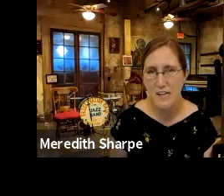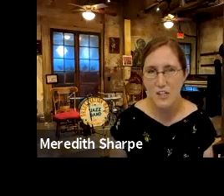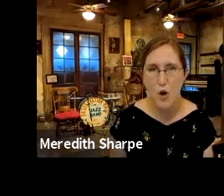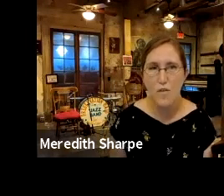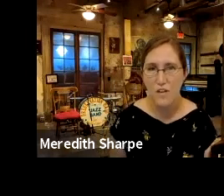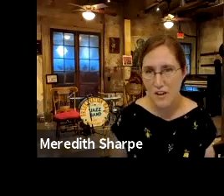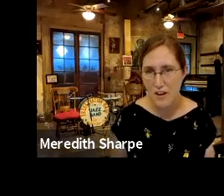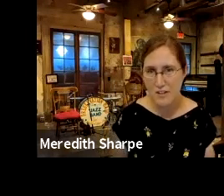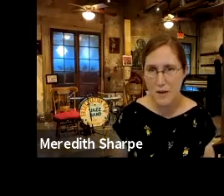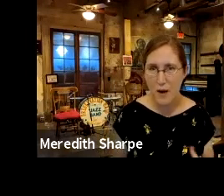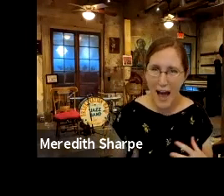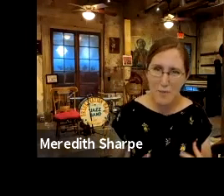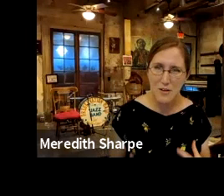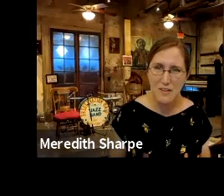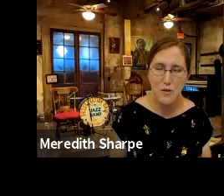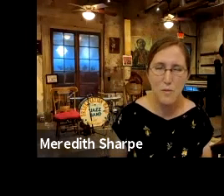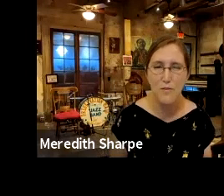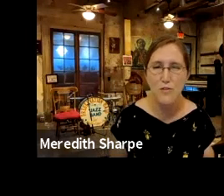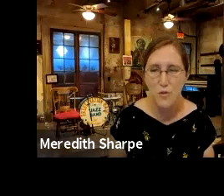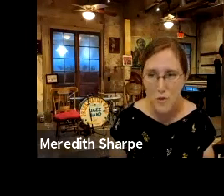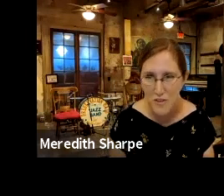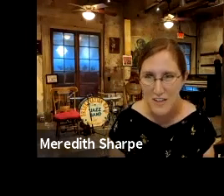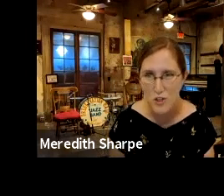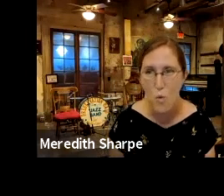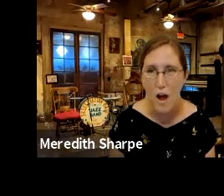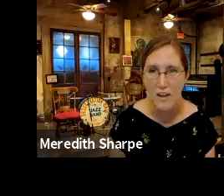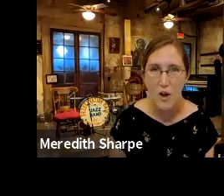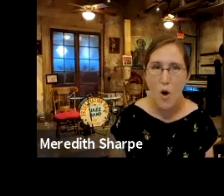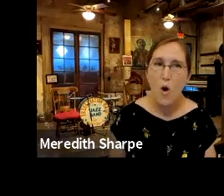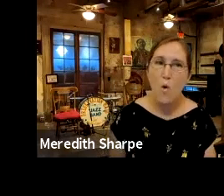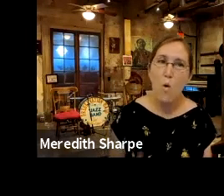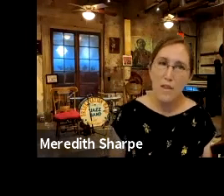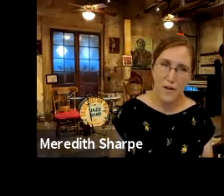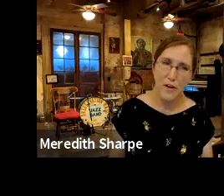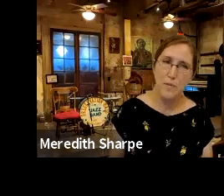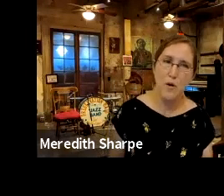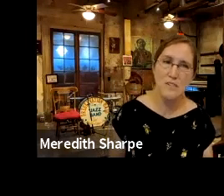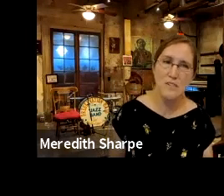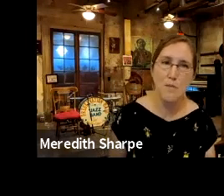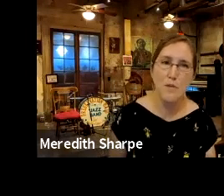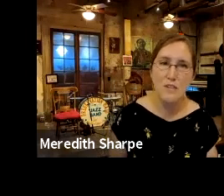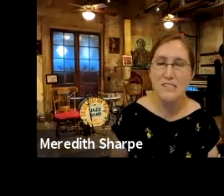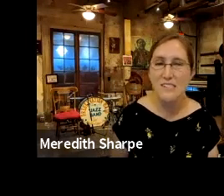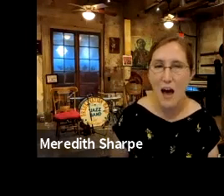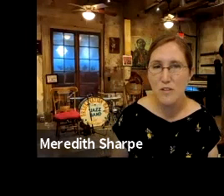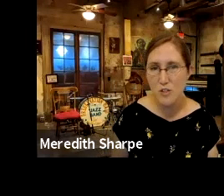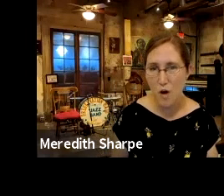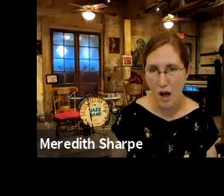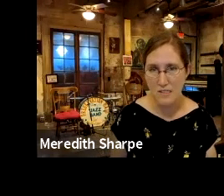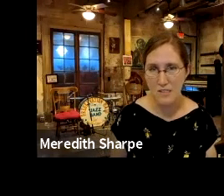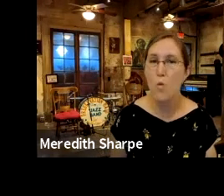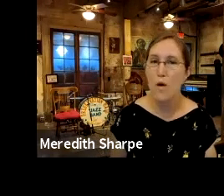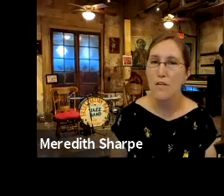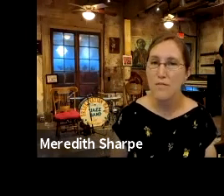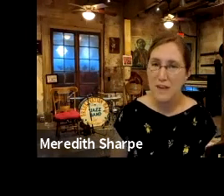been presented over the years, and perhaps there's a little bit of truth in each one. One theory poses that music sounds to